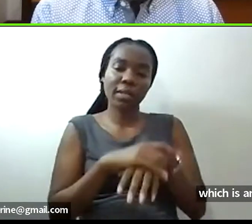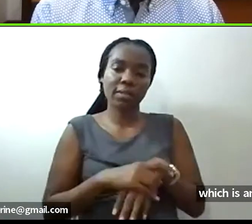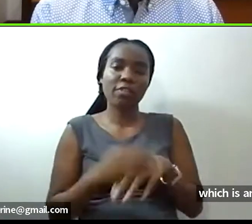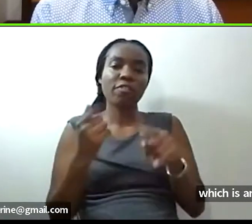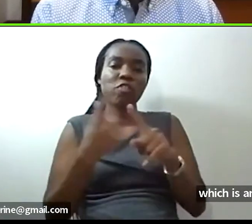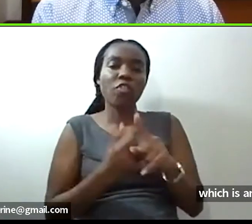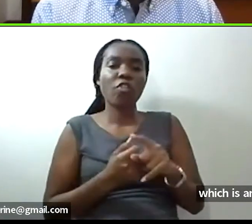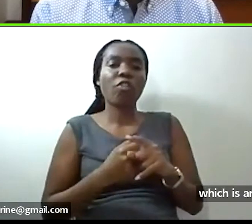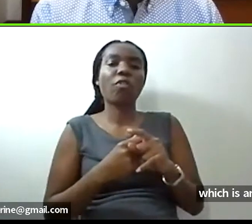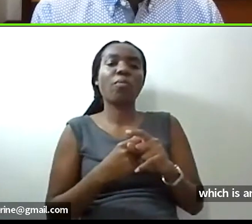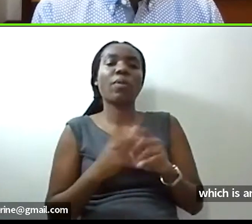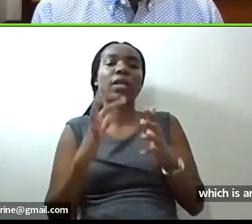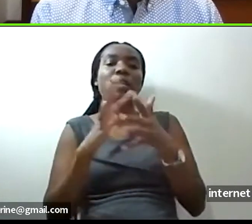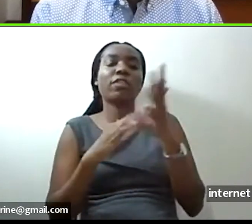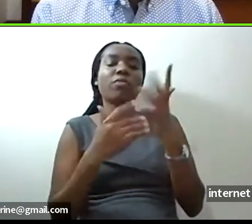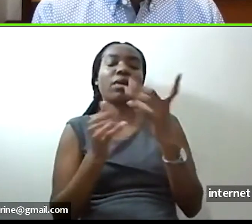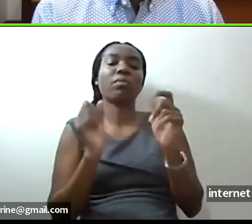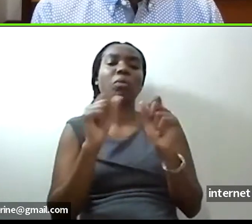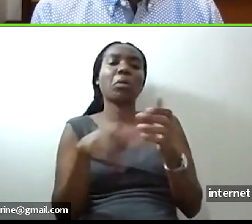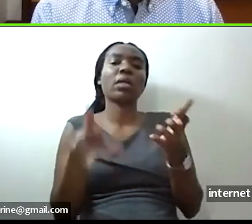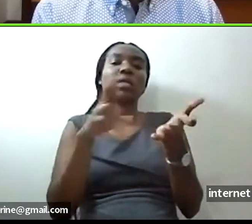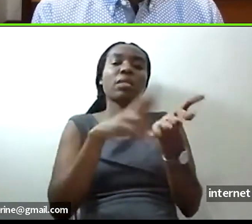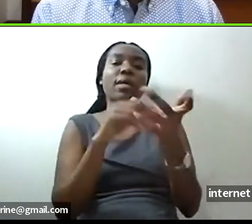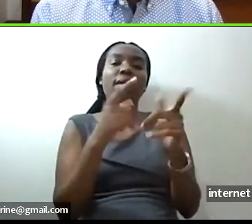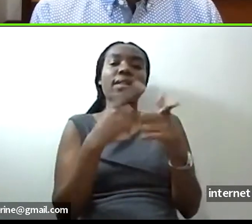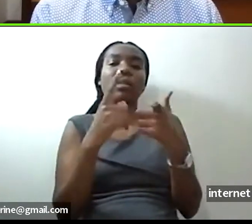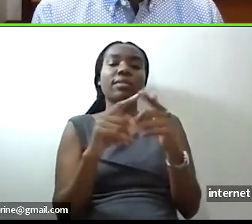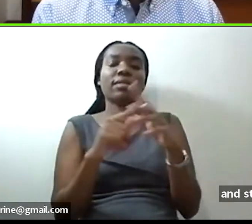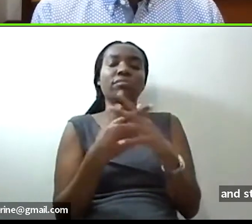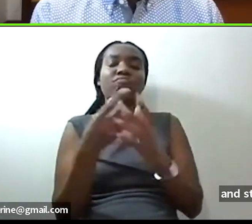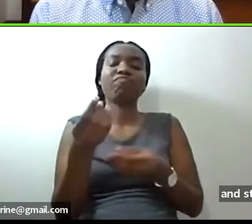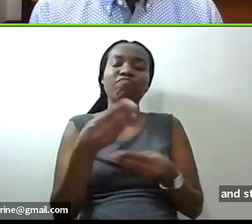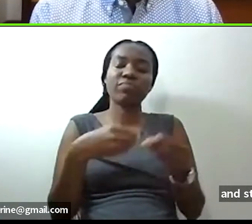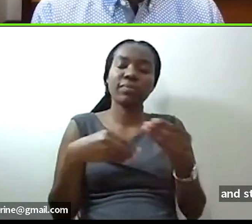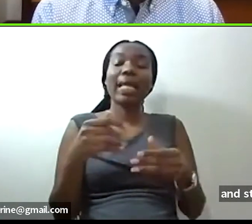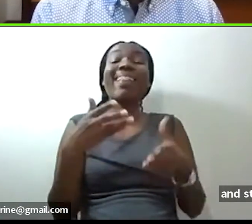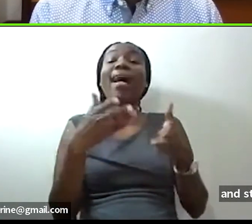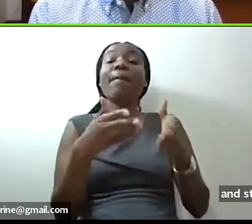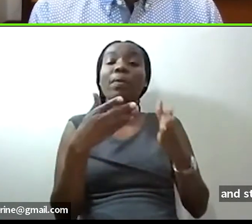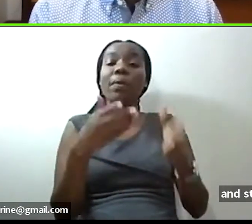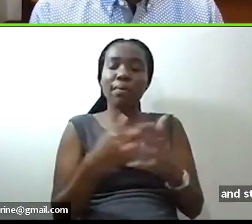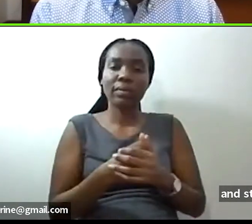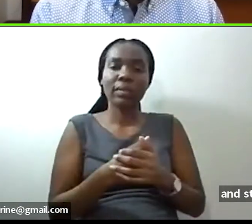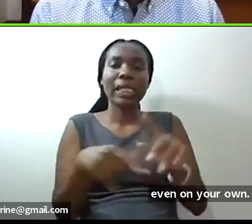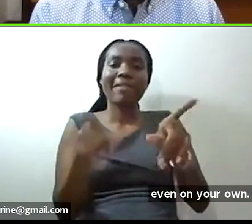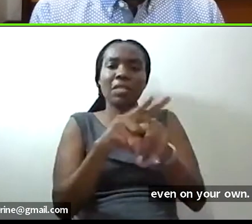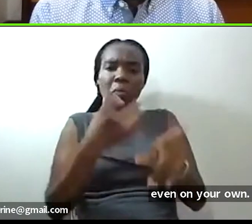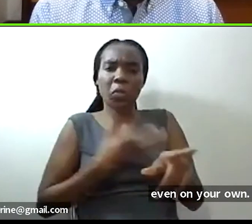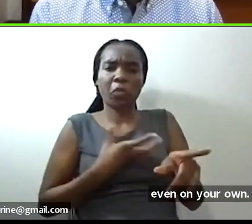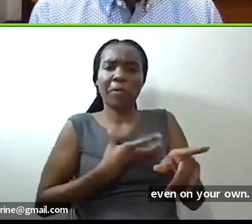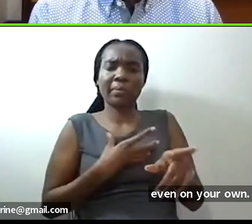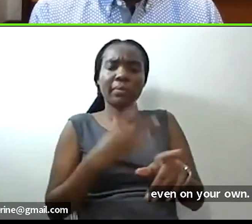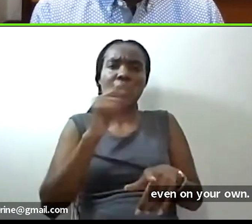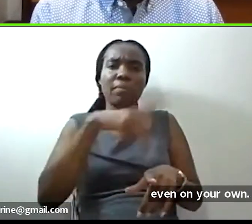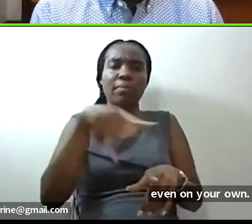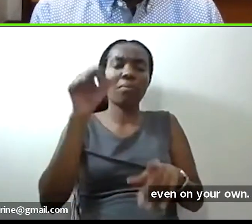register and start trading immediately, even on your own. In fact, these days, the app helps you even to trade in the securities